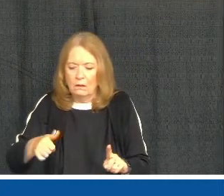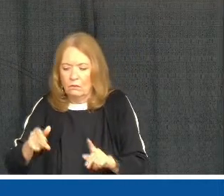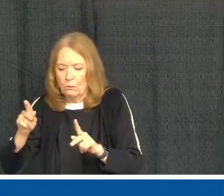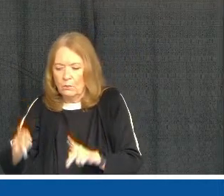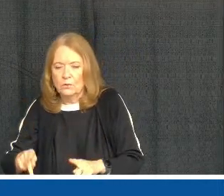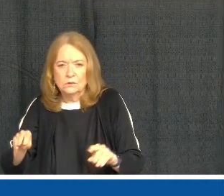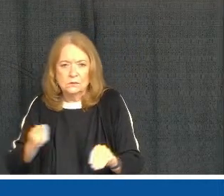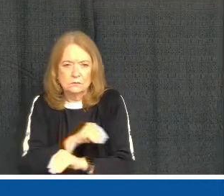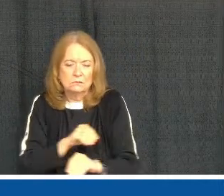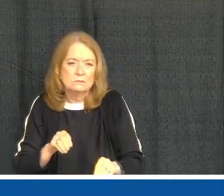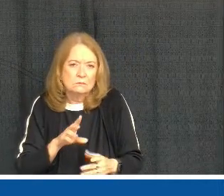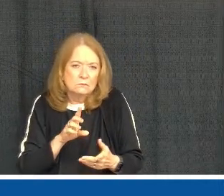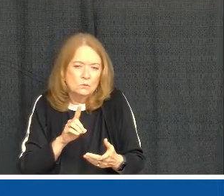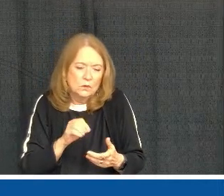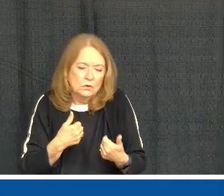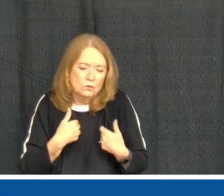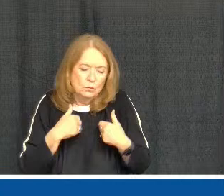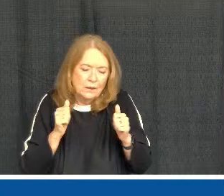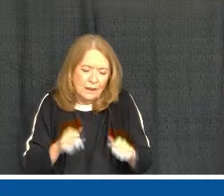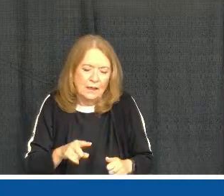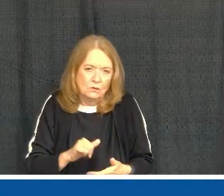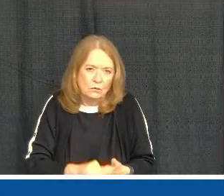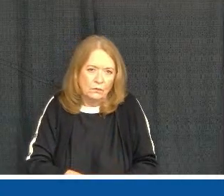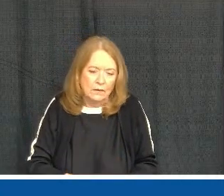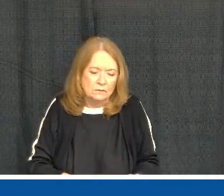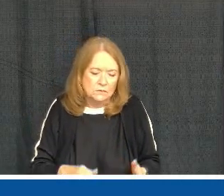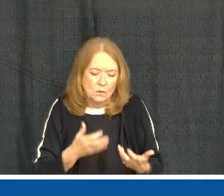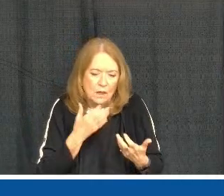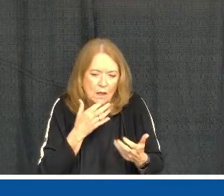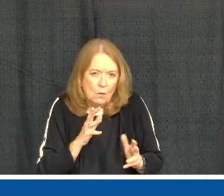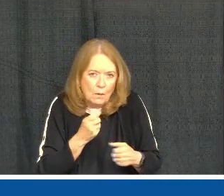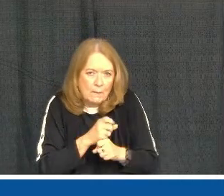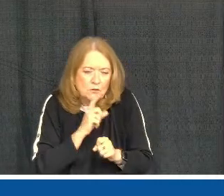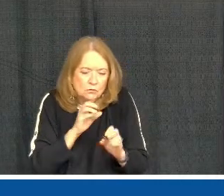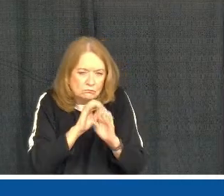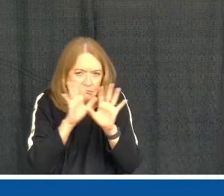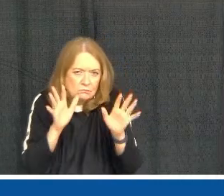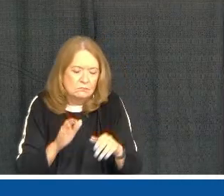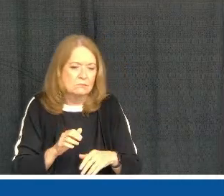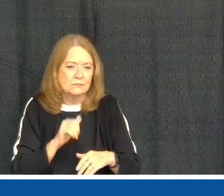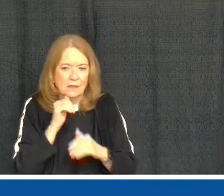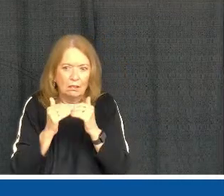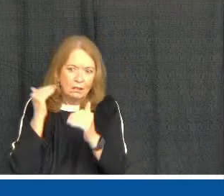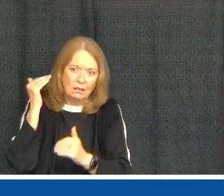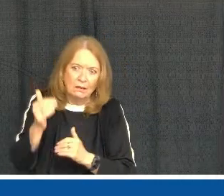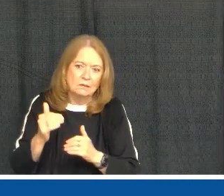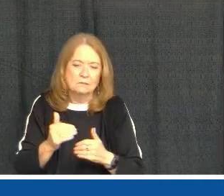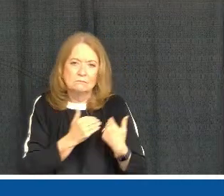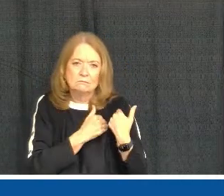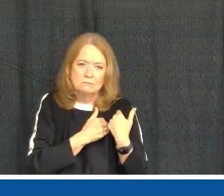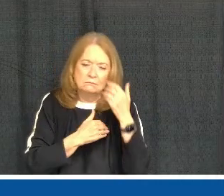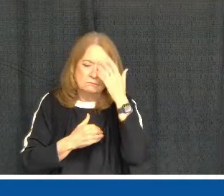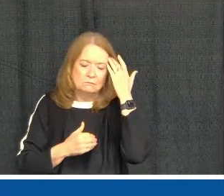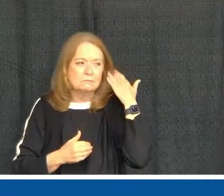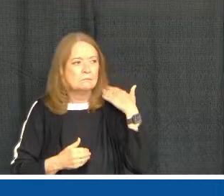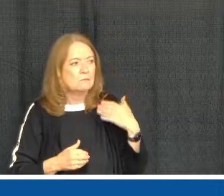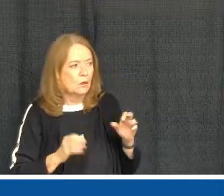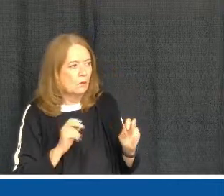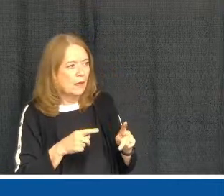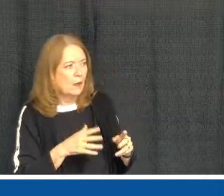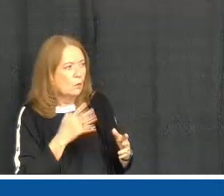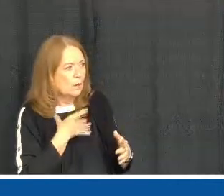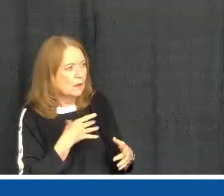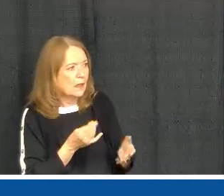another. We do have the ability to do that. So Okay. I want to make sure this isn't too overstated. All right. I would like to